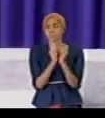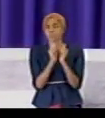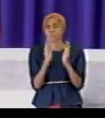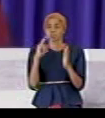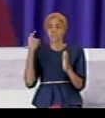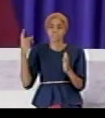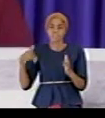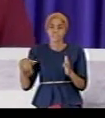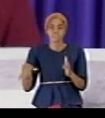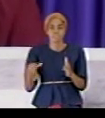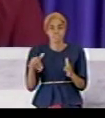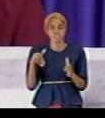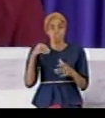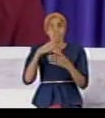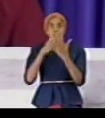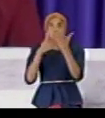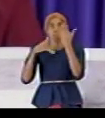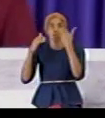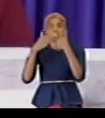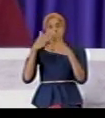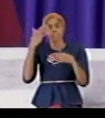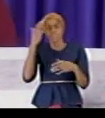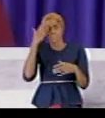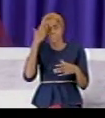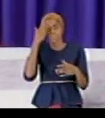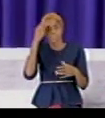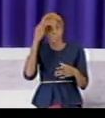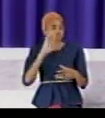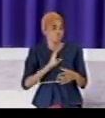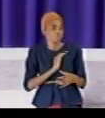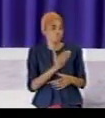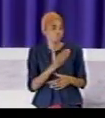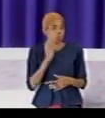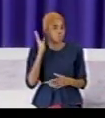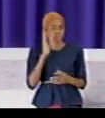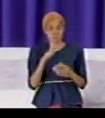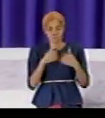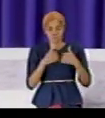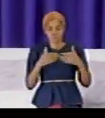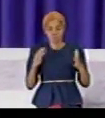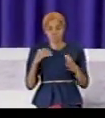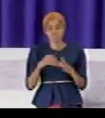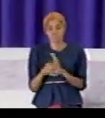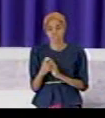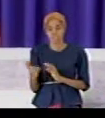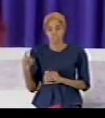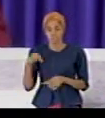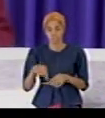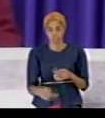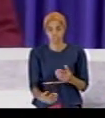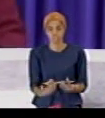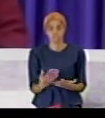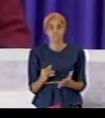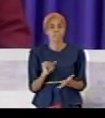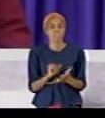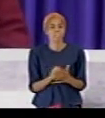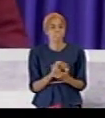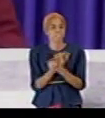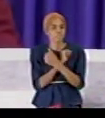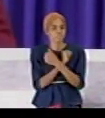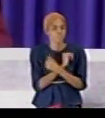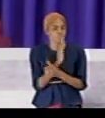the value of their souls. The love for Christ must constrain us today to do the same